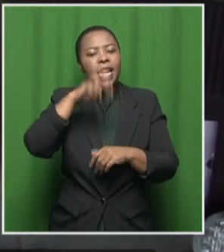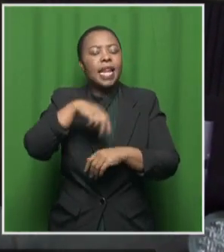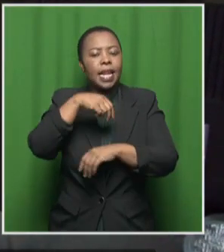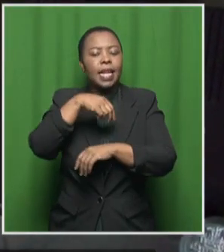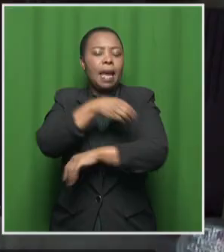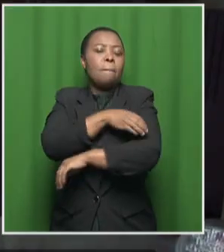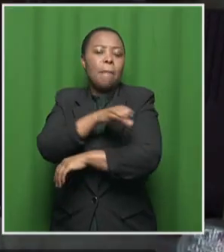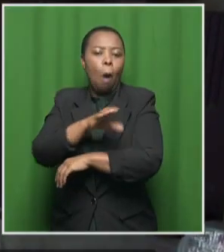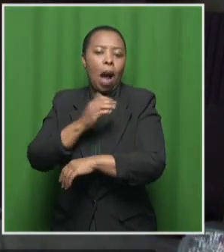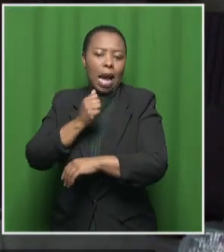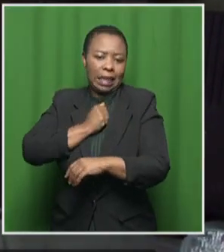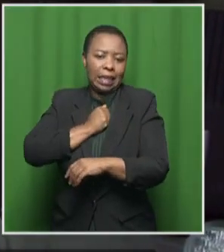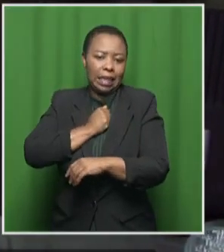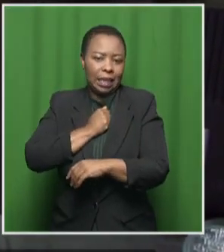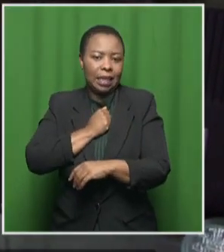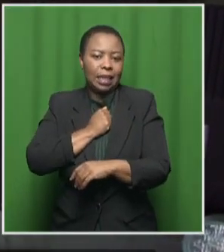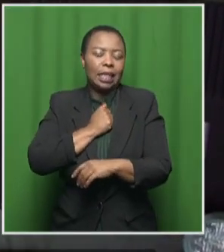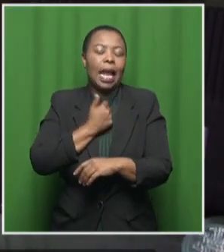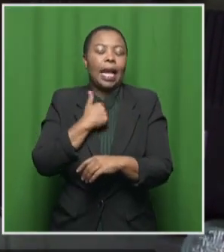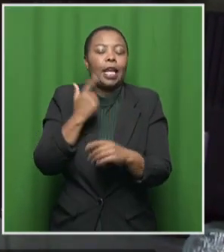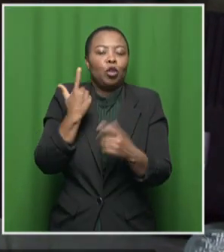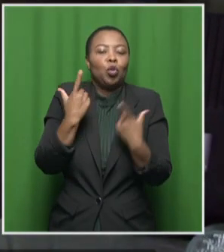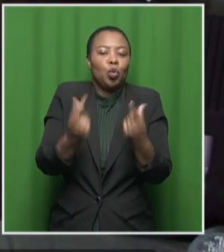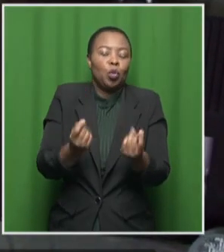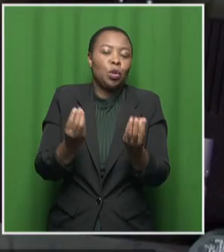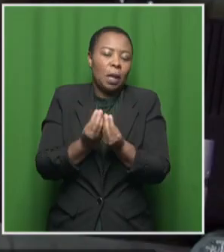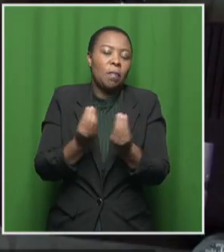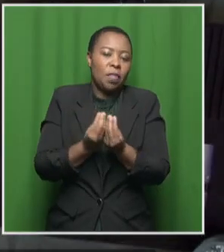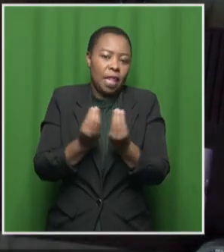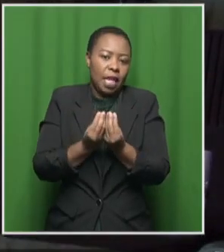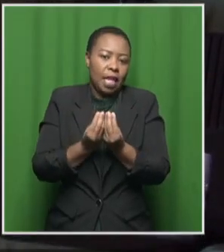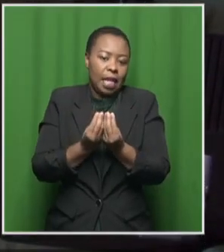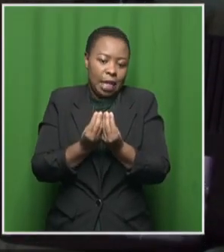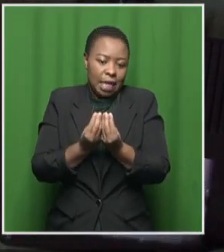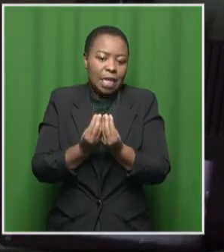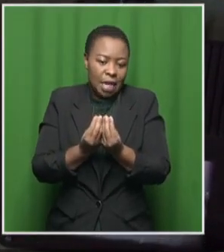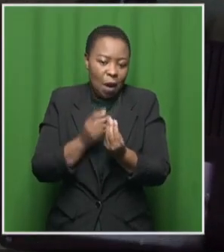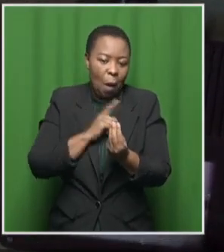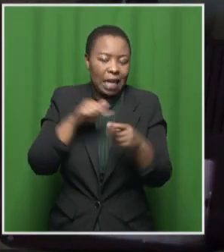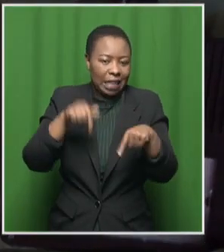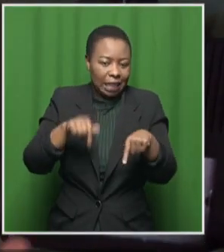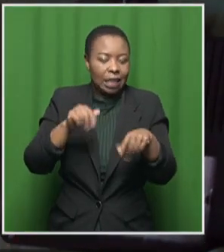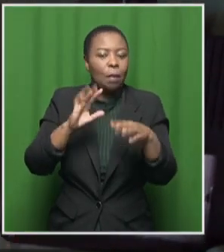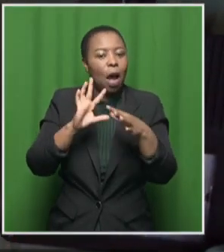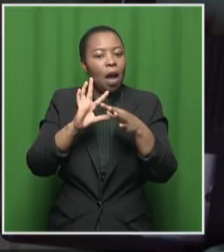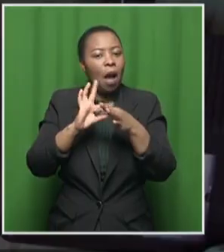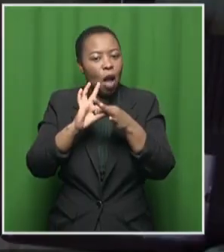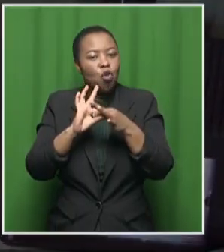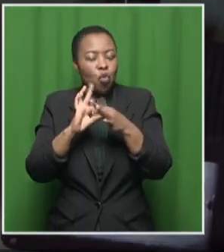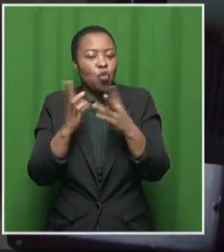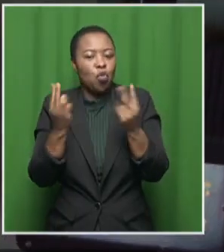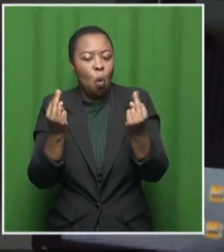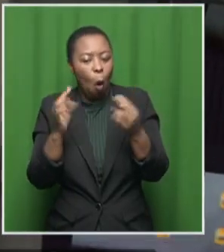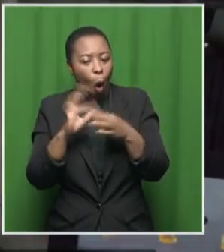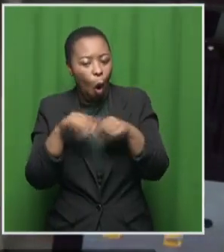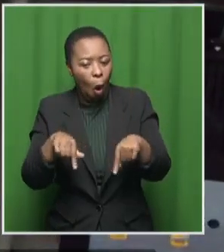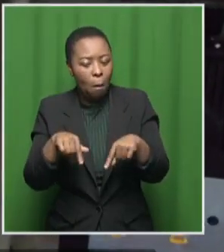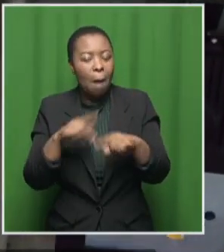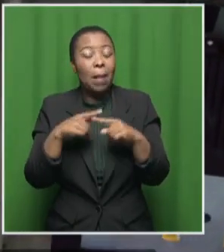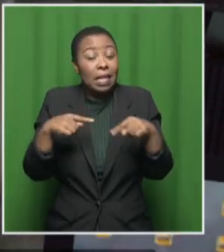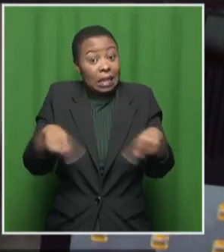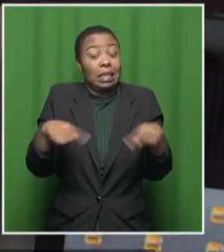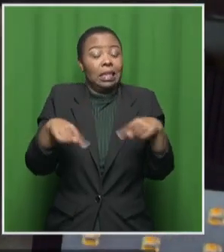like, I wanted to do something just kind of like to give back. This was, my new home, and just, it was a very sort of terrifying